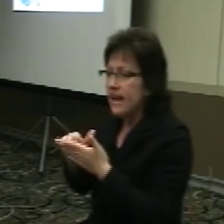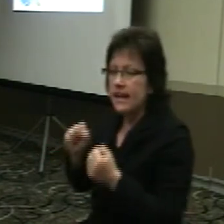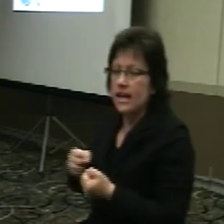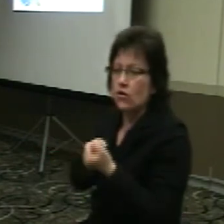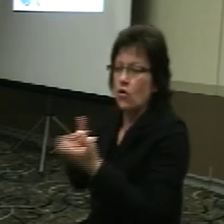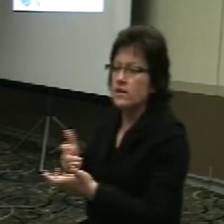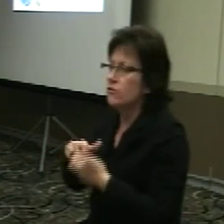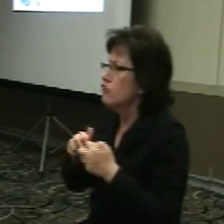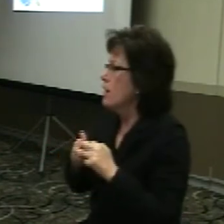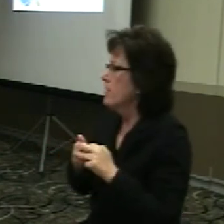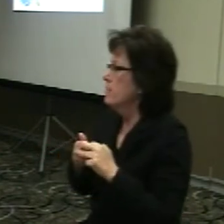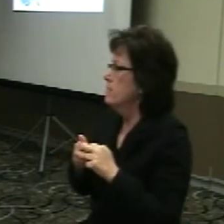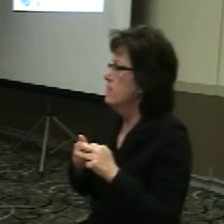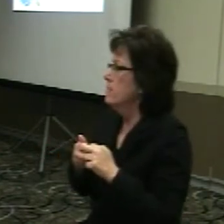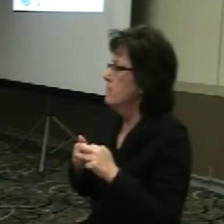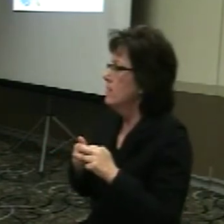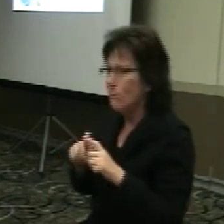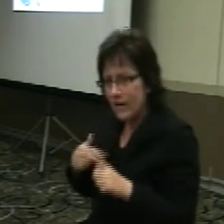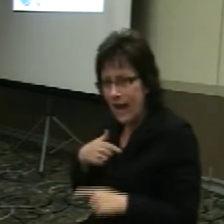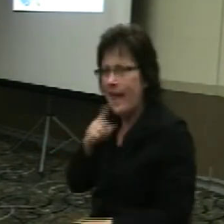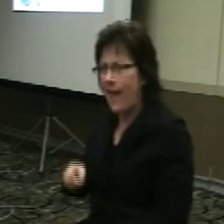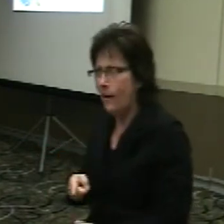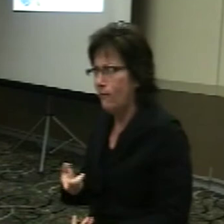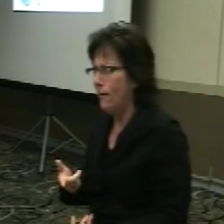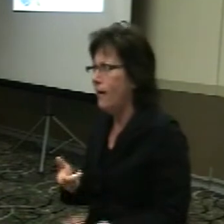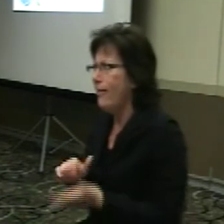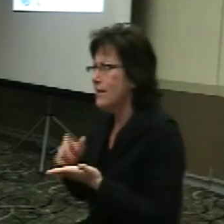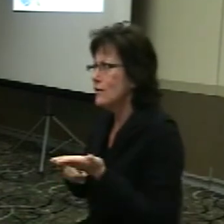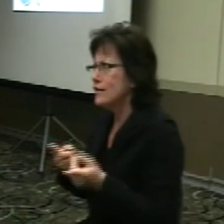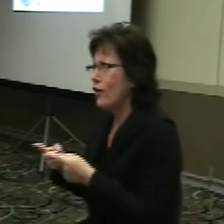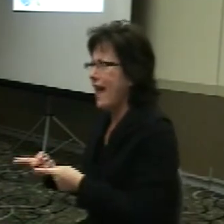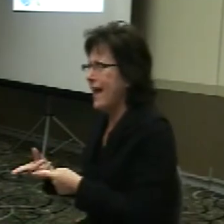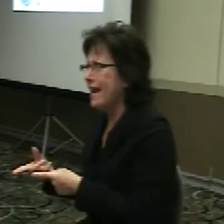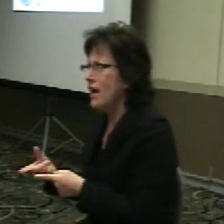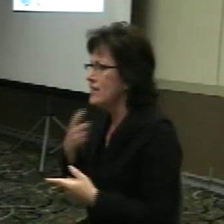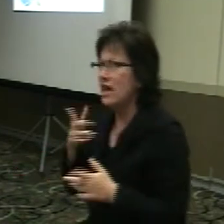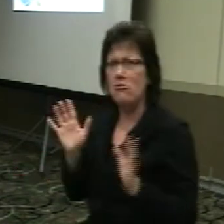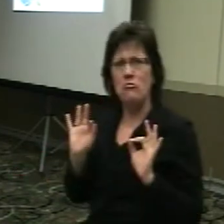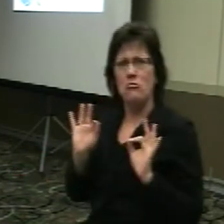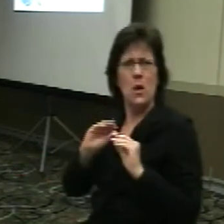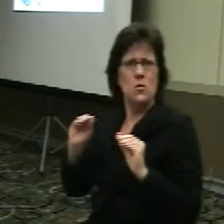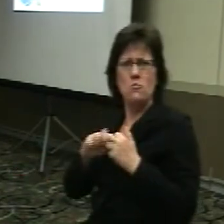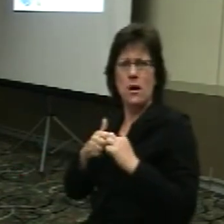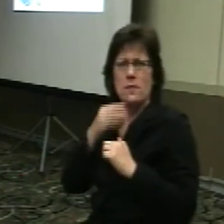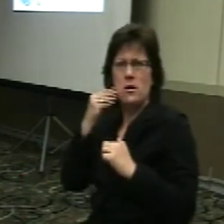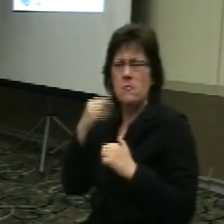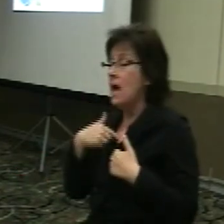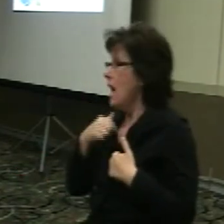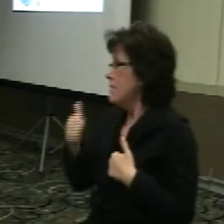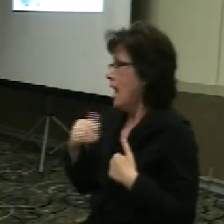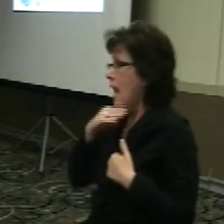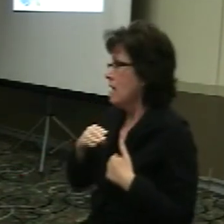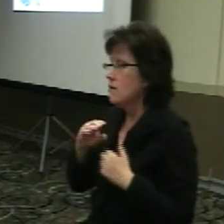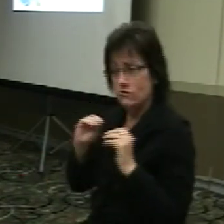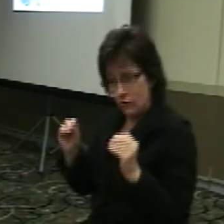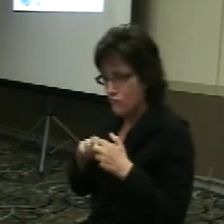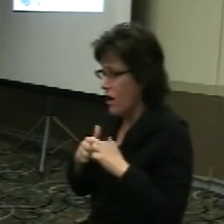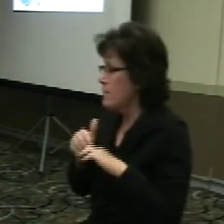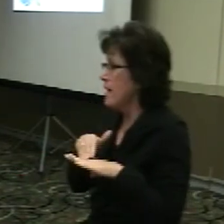problem. But I am. That's what's going on. And so when I say we don't have a problem at home, I'm not lying. We don't have a problem at